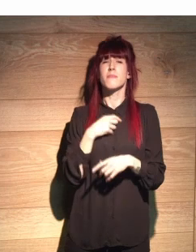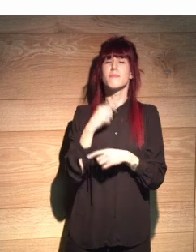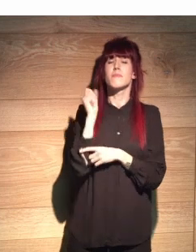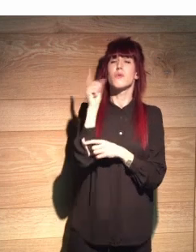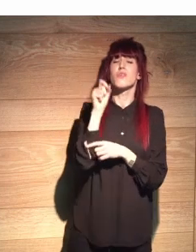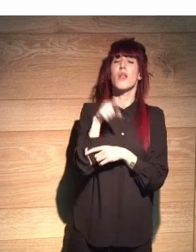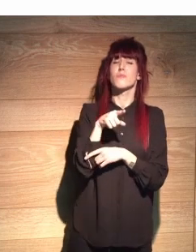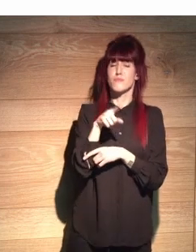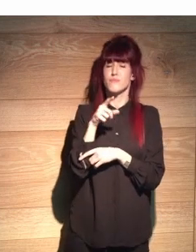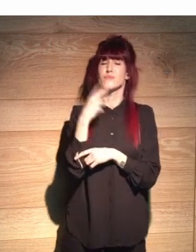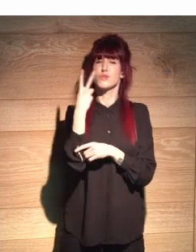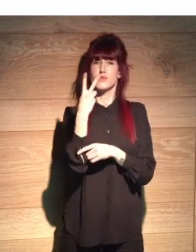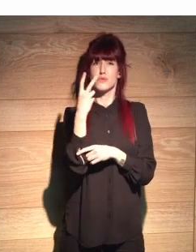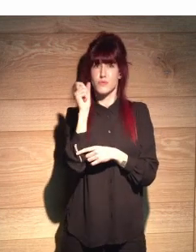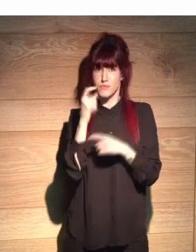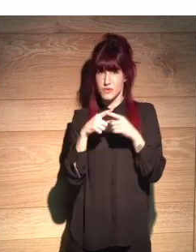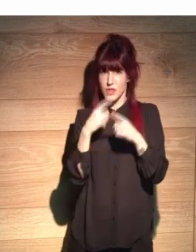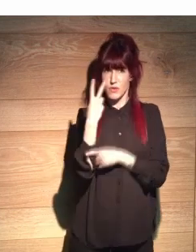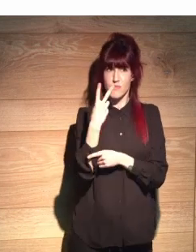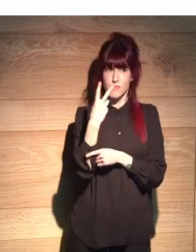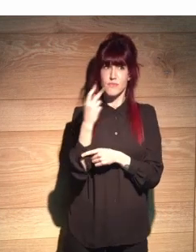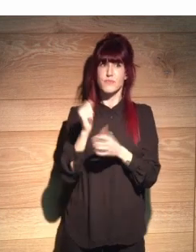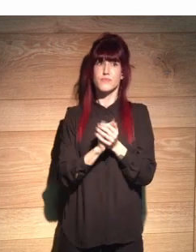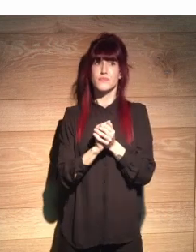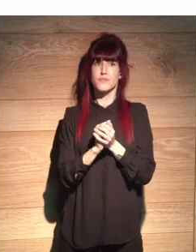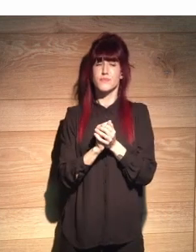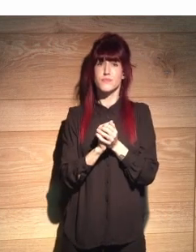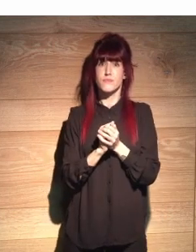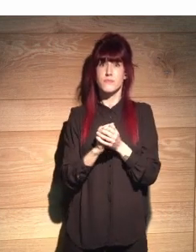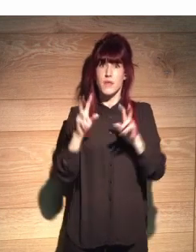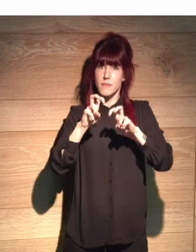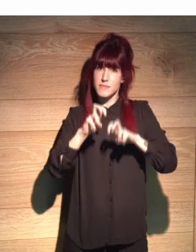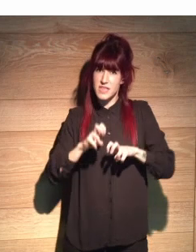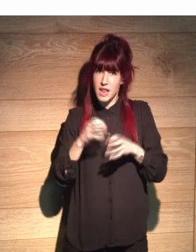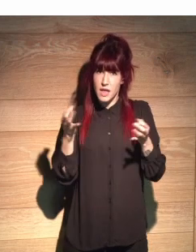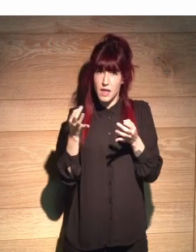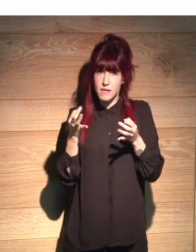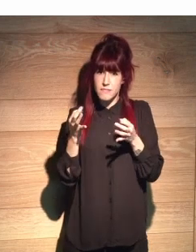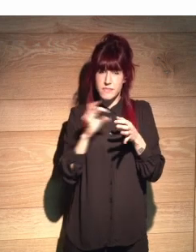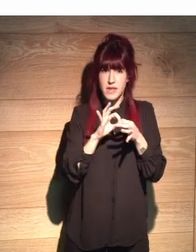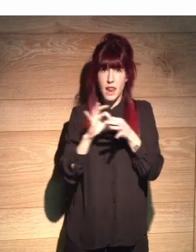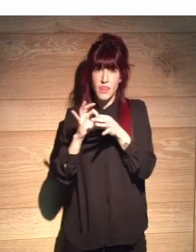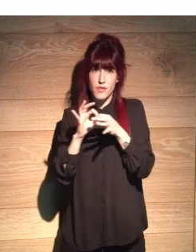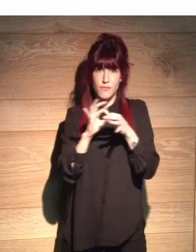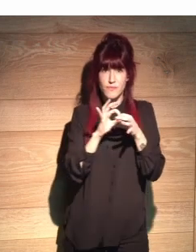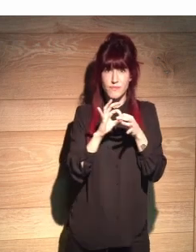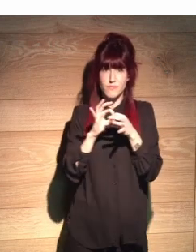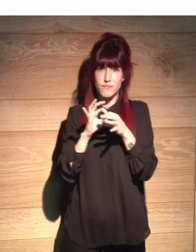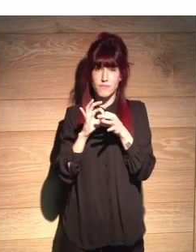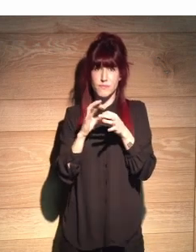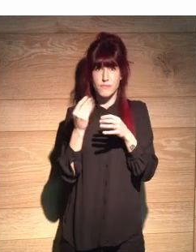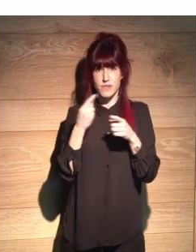questions. The study was to investigate in the relationship between multiple aspects of